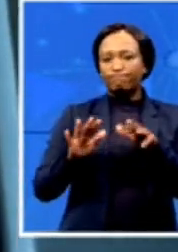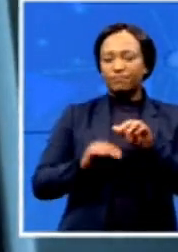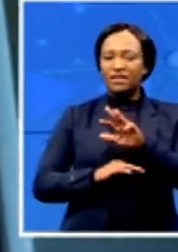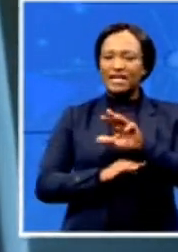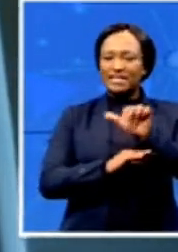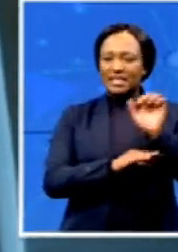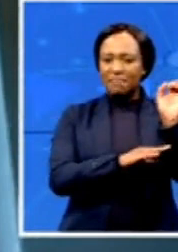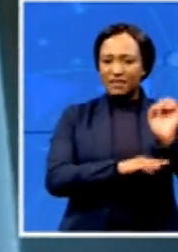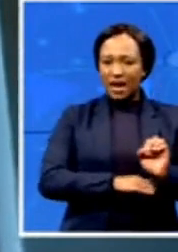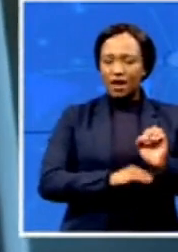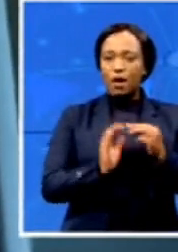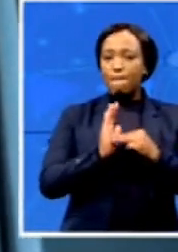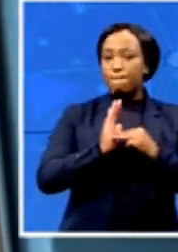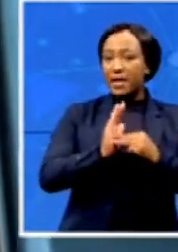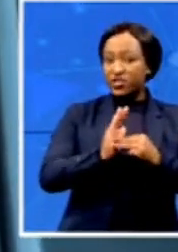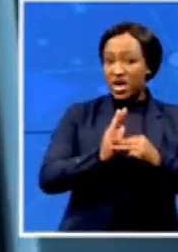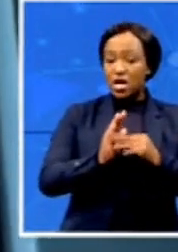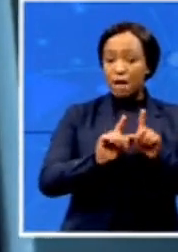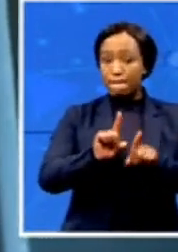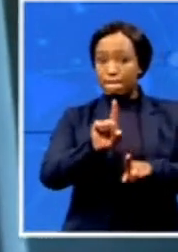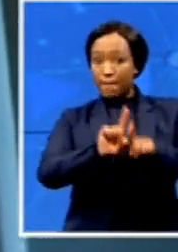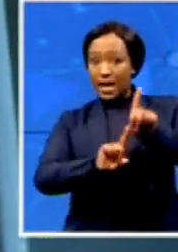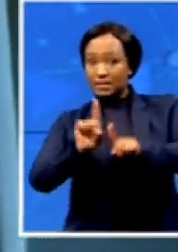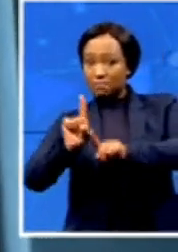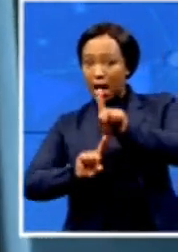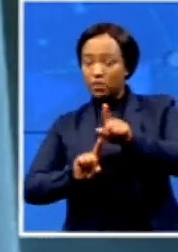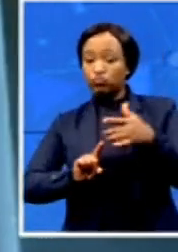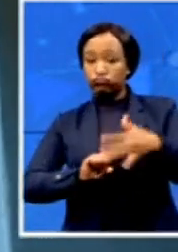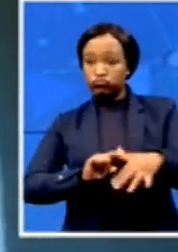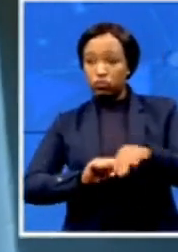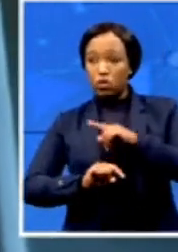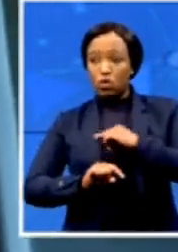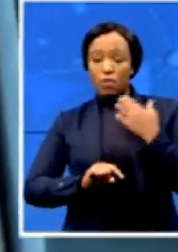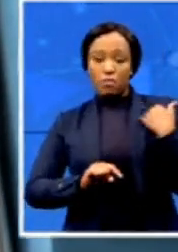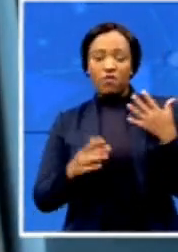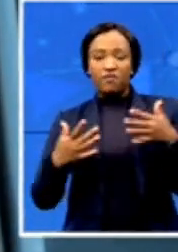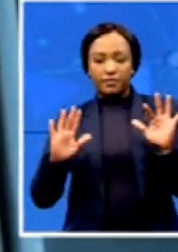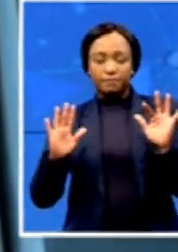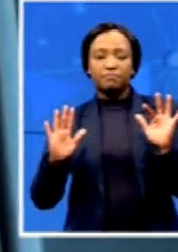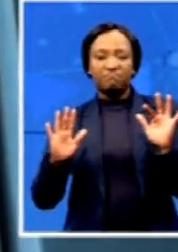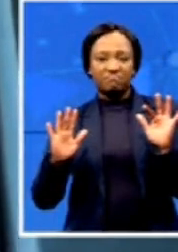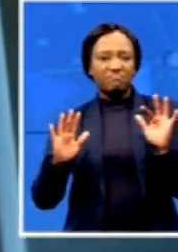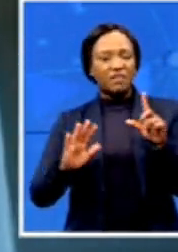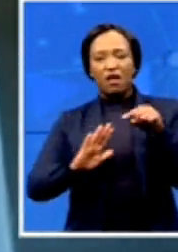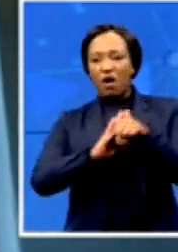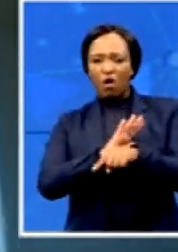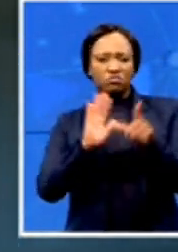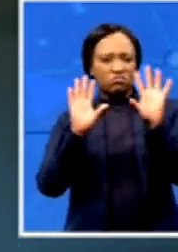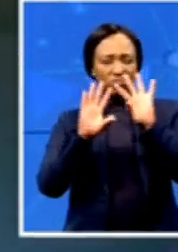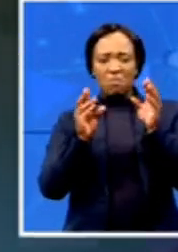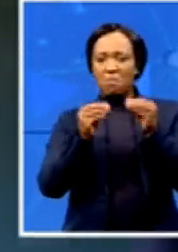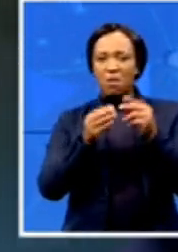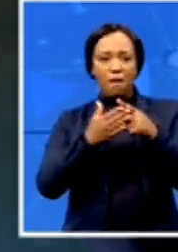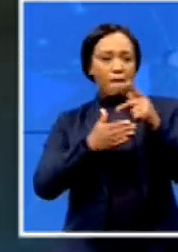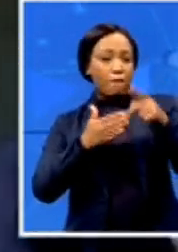pass rate, with some of the learners that we have spoken to saying that they've lost everything, especially their projects that have been kept here at the